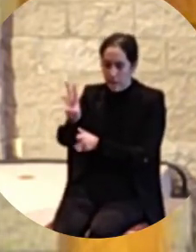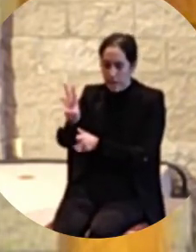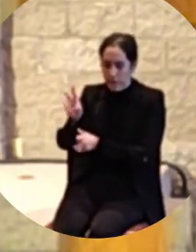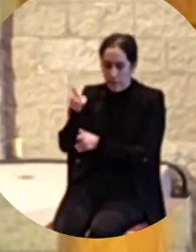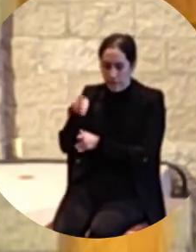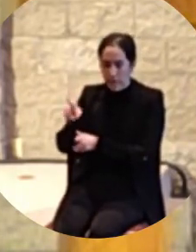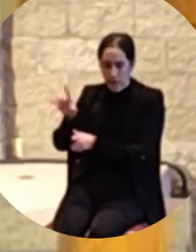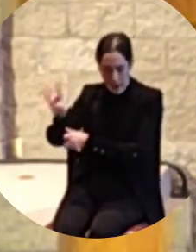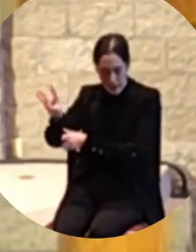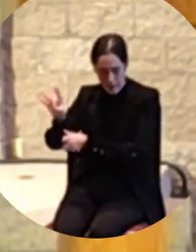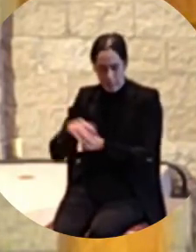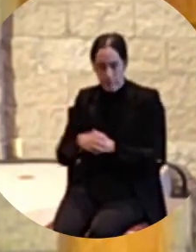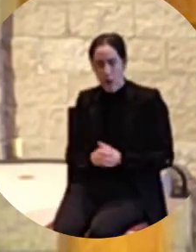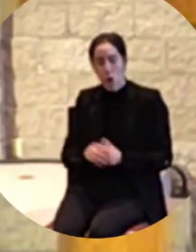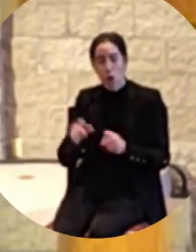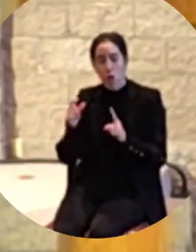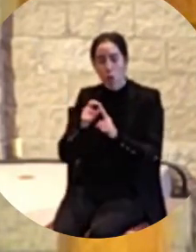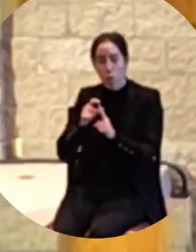is kindness.